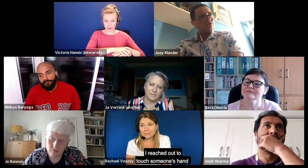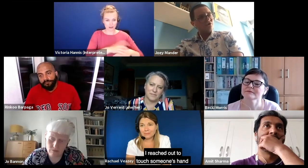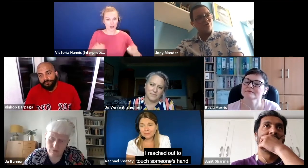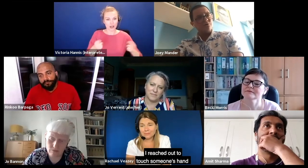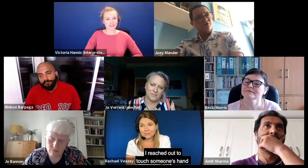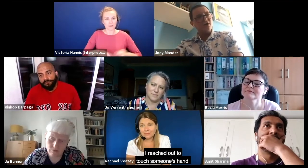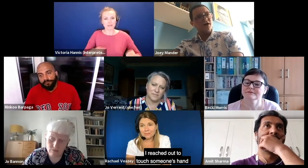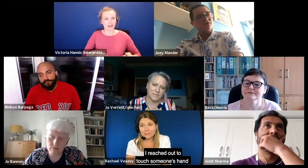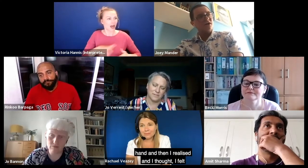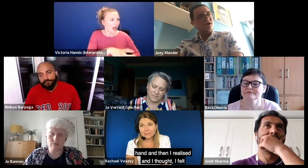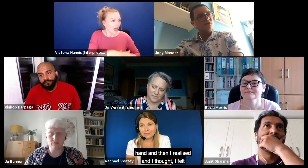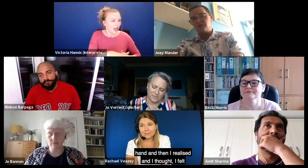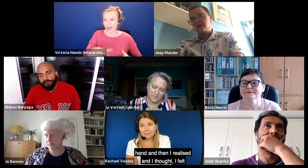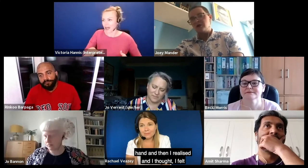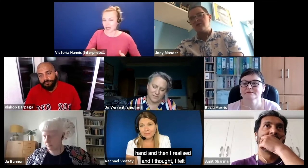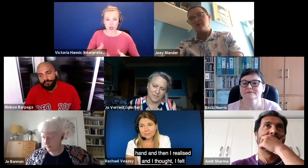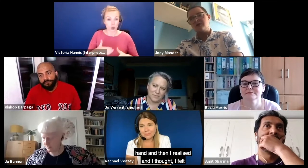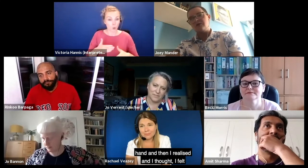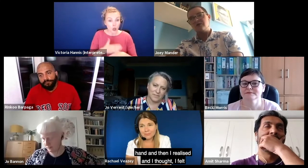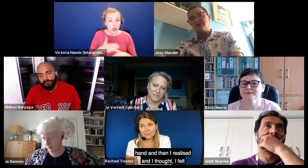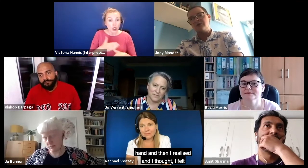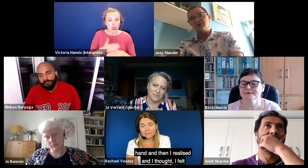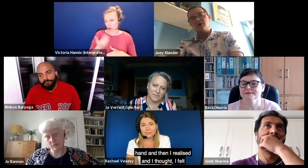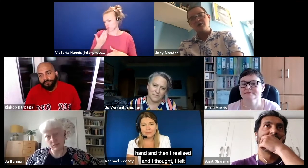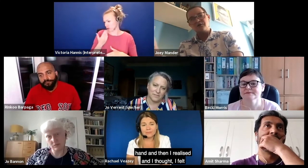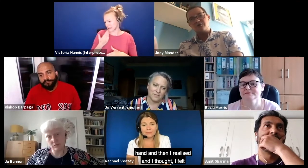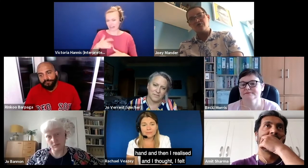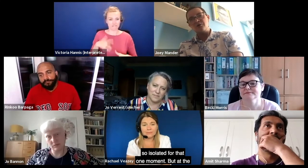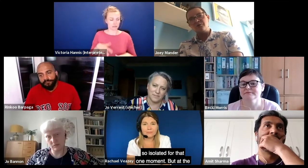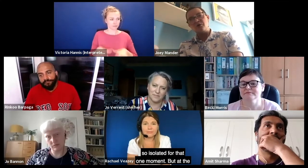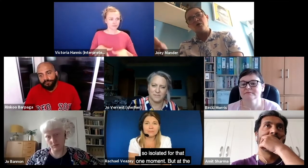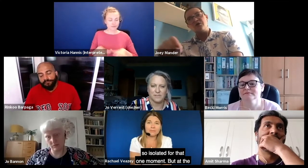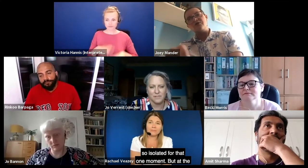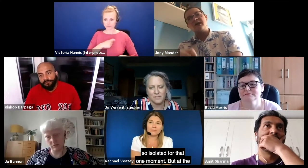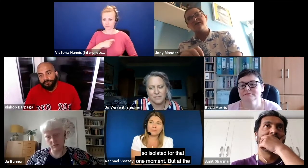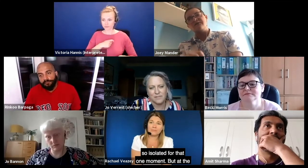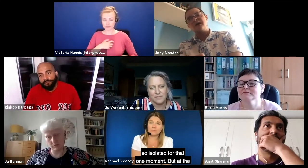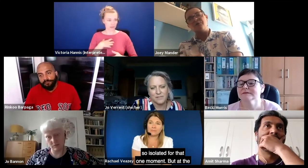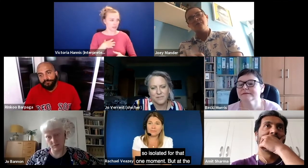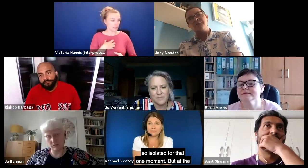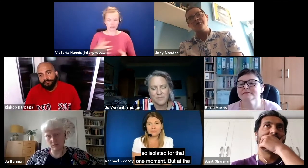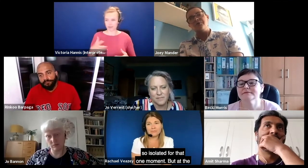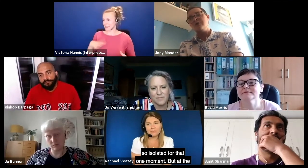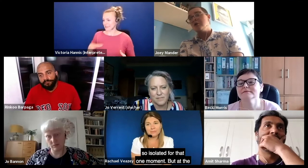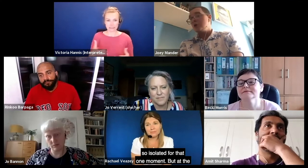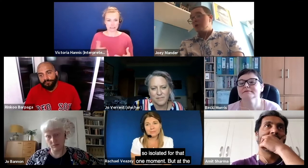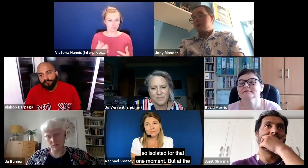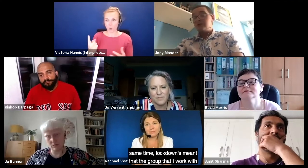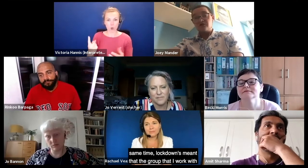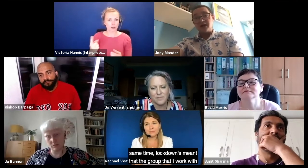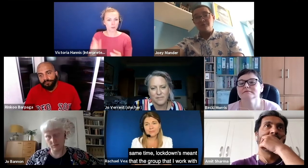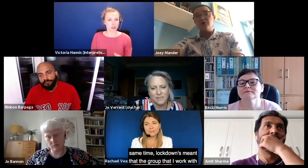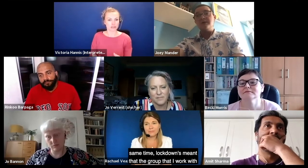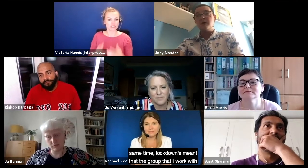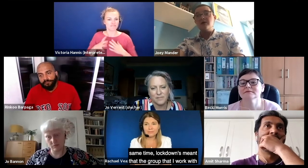reached out to touch someone's hand, and then I realized, and I thought, I felt so isolated for that one moment. But